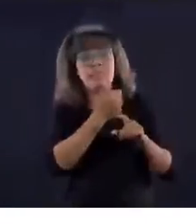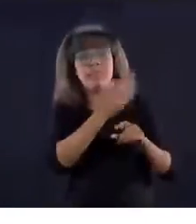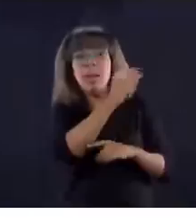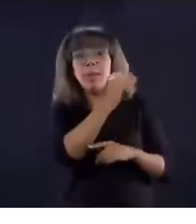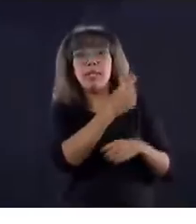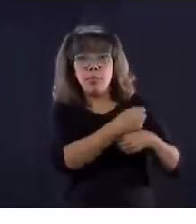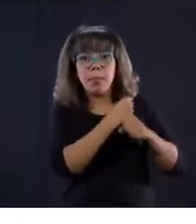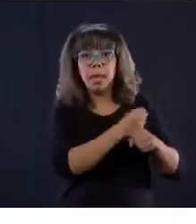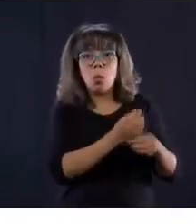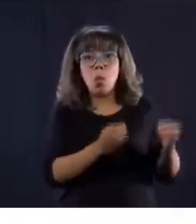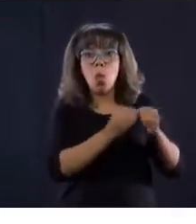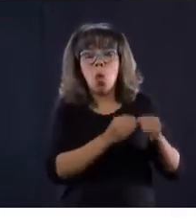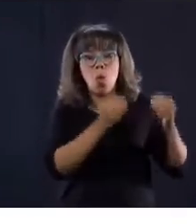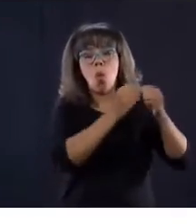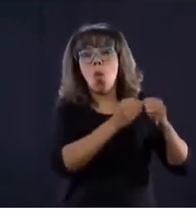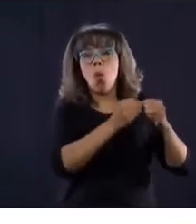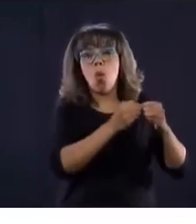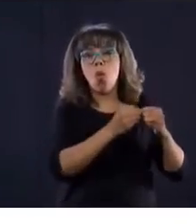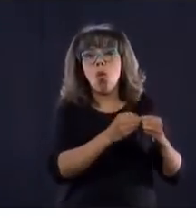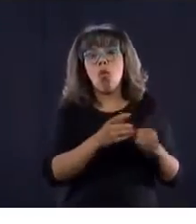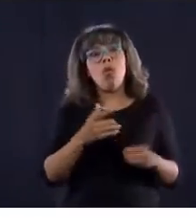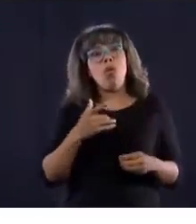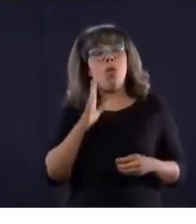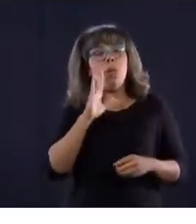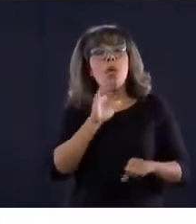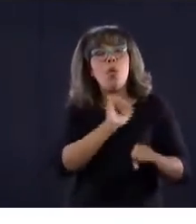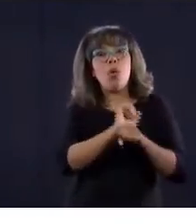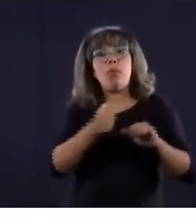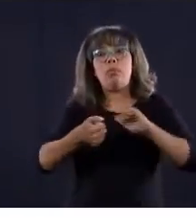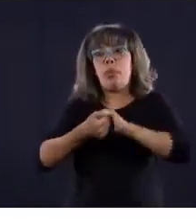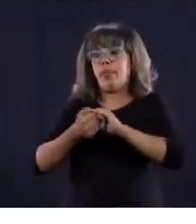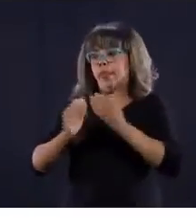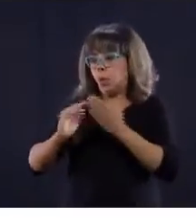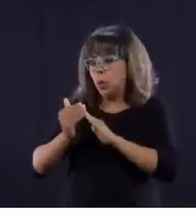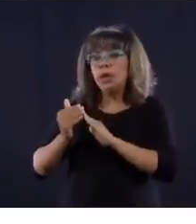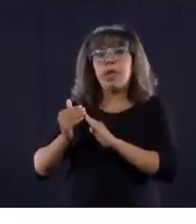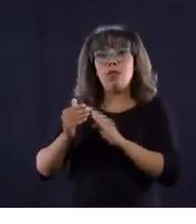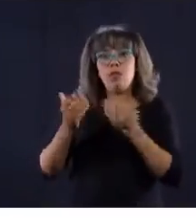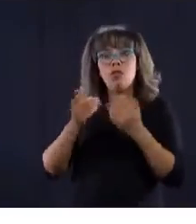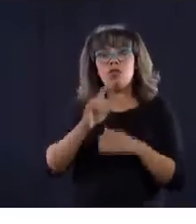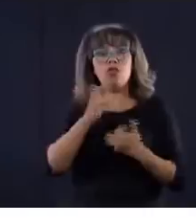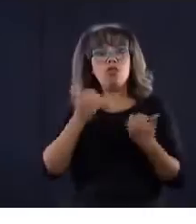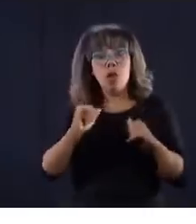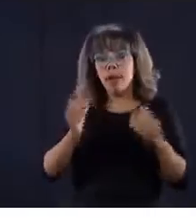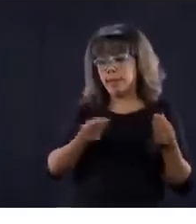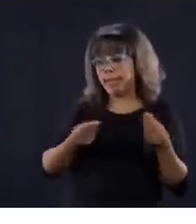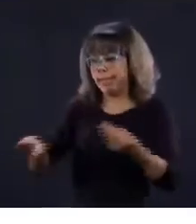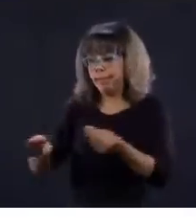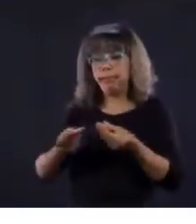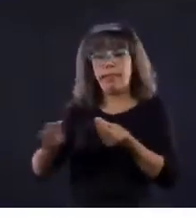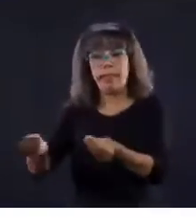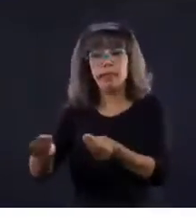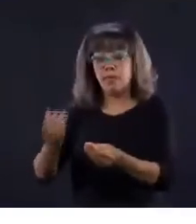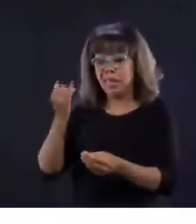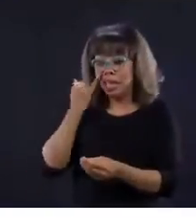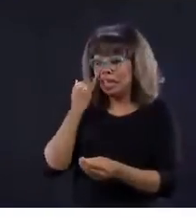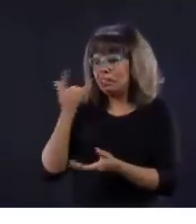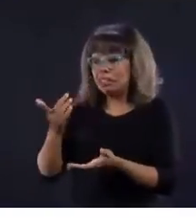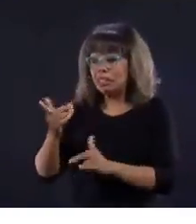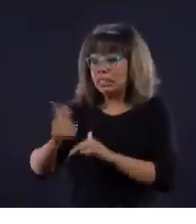would say, couvre-visage or even you can do it by yourself, even with a with a foulard, a scarf.